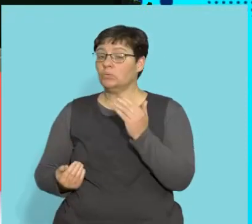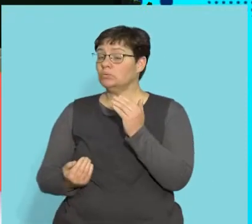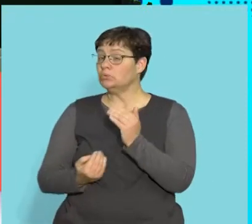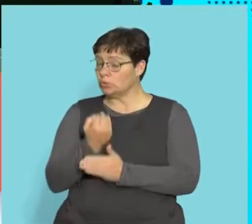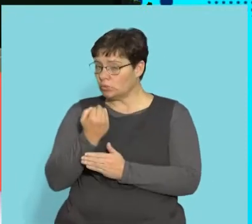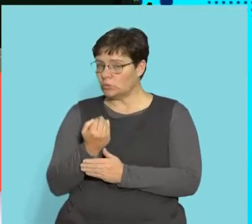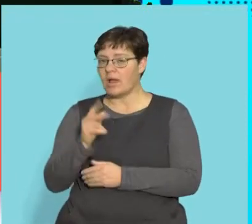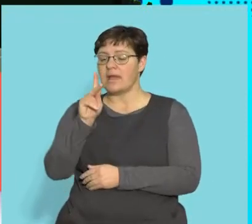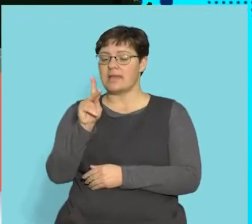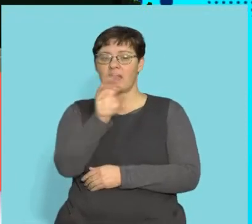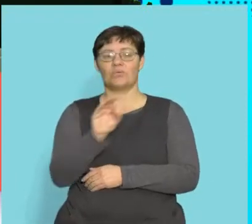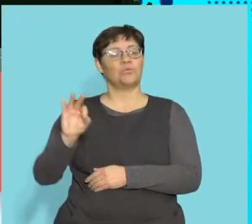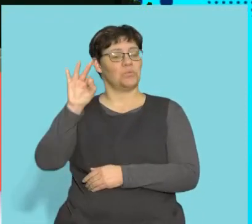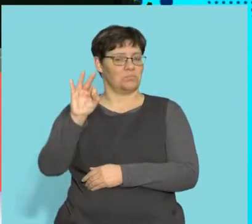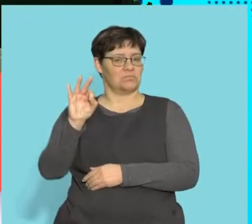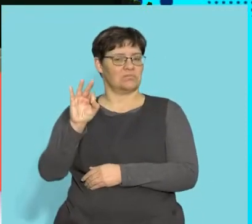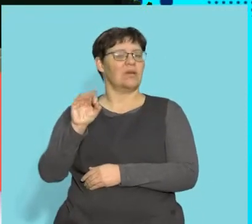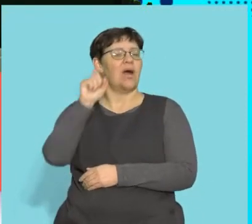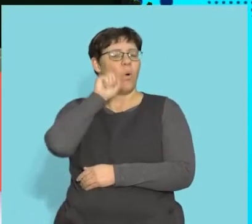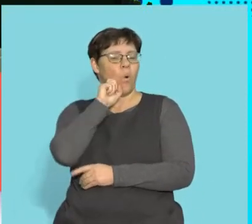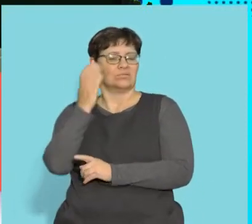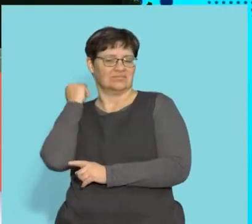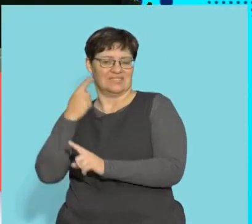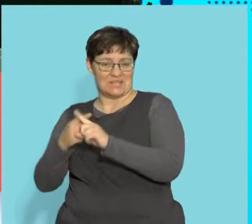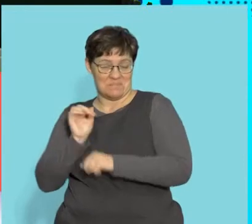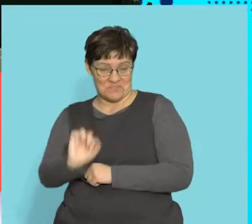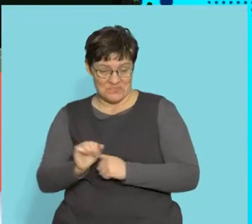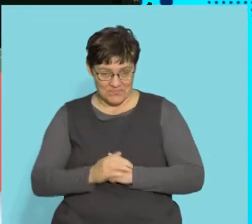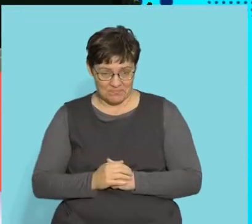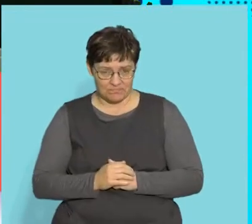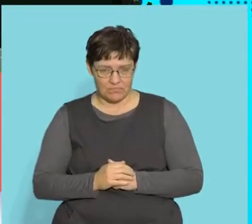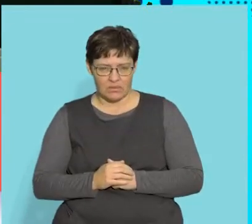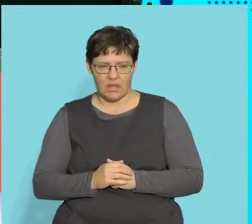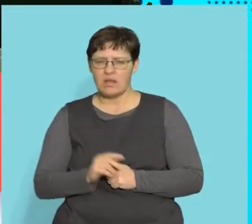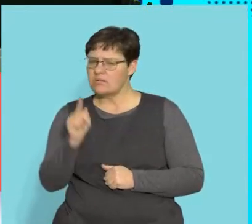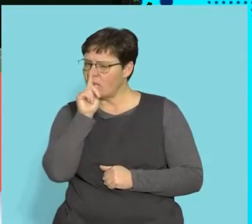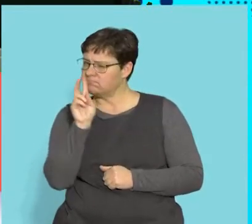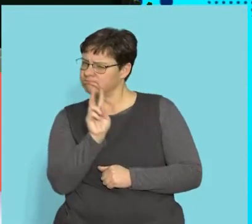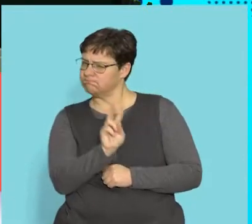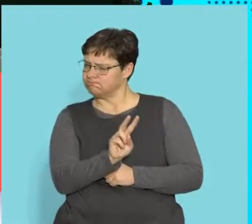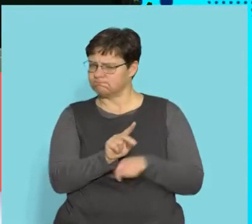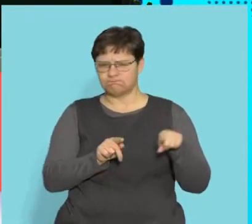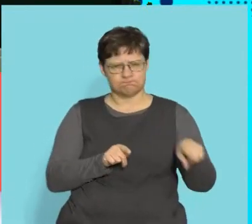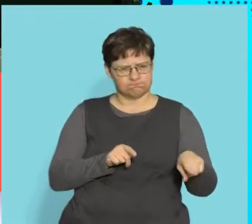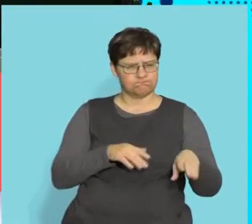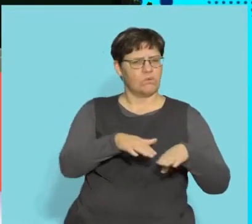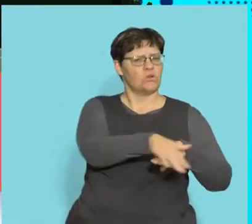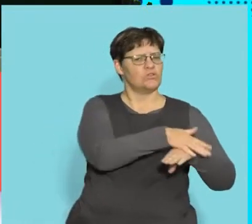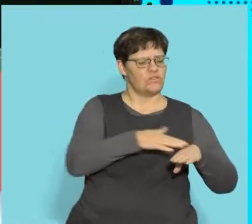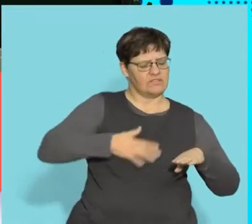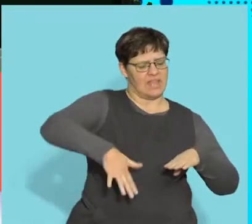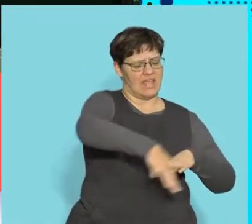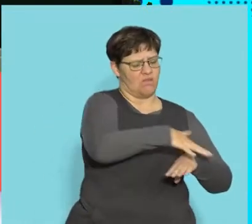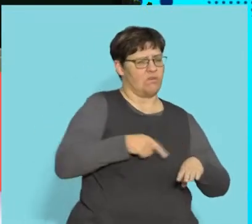in a way that the new volume would be k cubed times the old volume. We're now going to see if we can make any predictions or